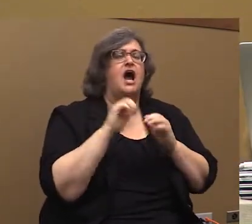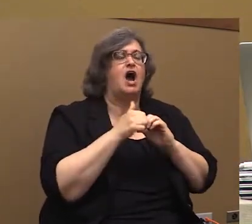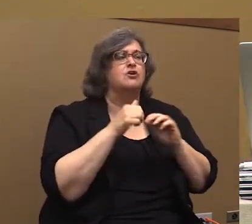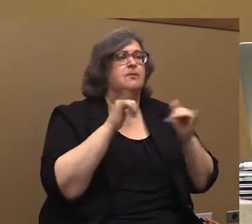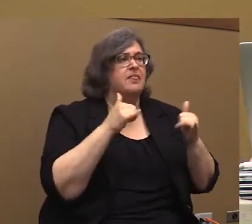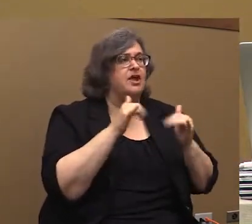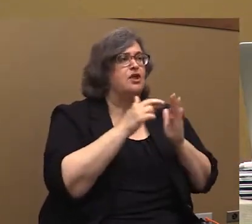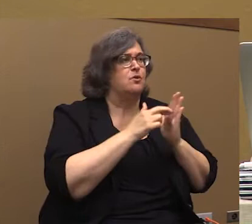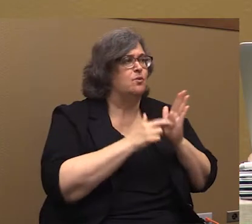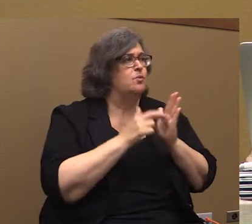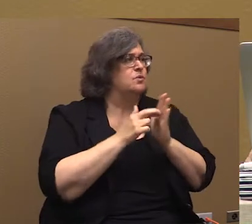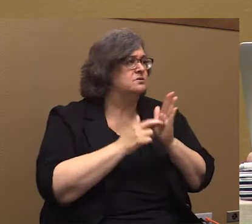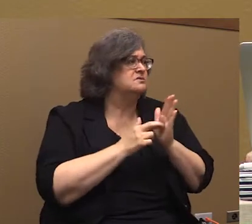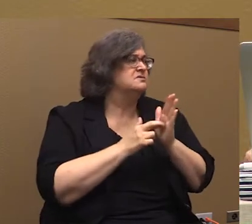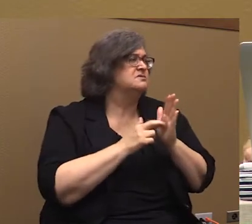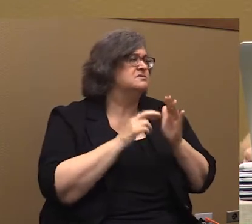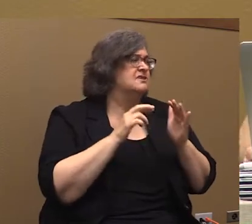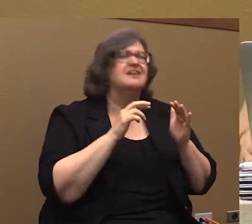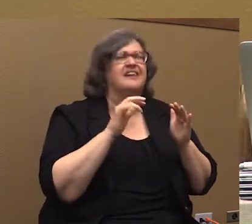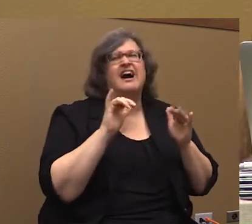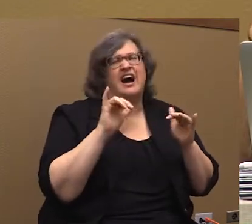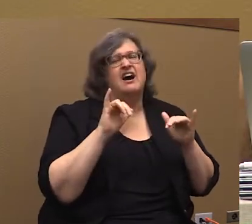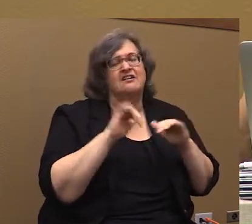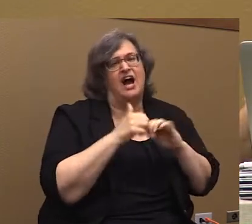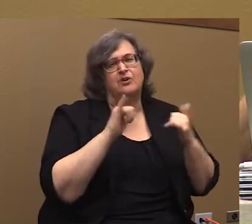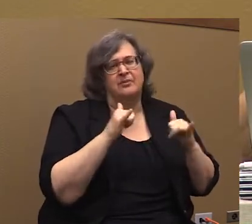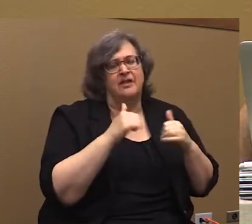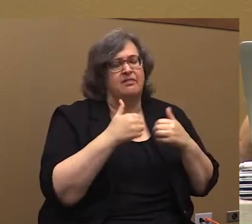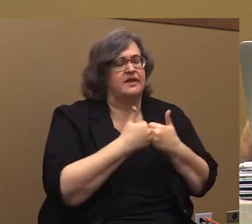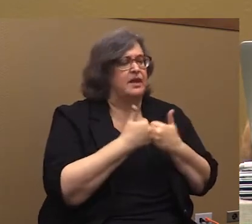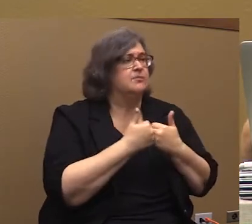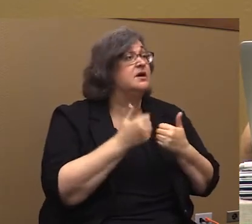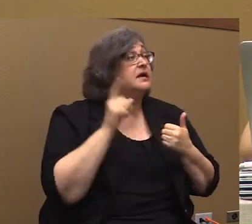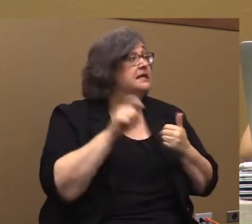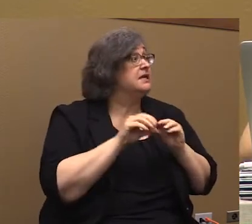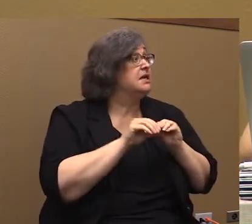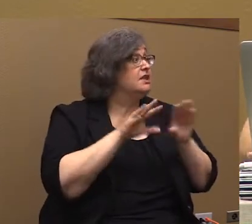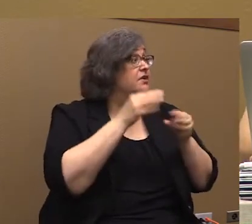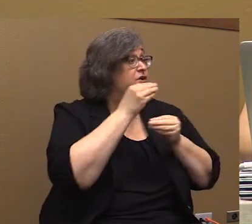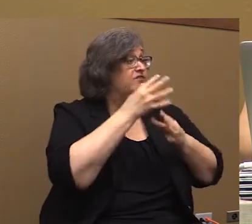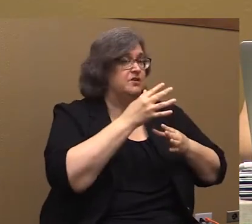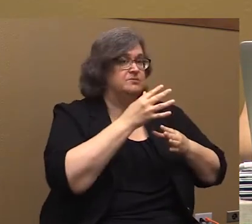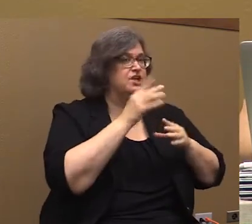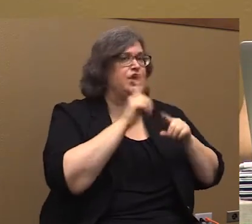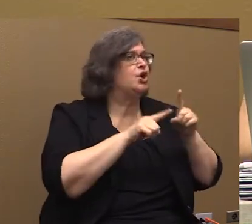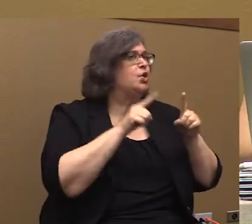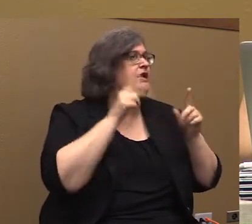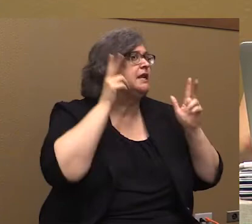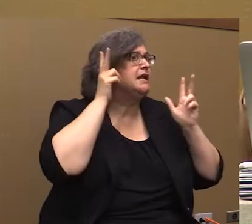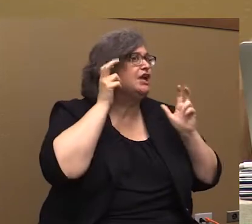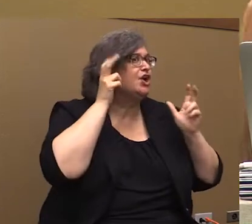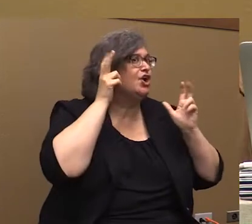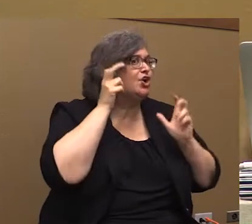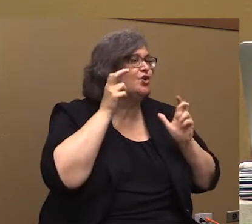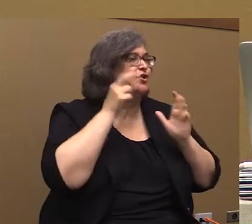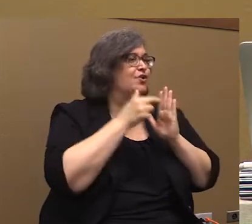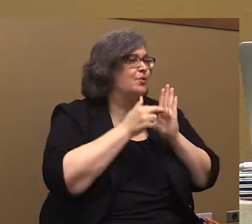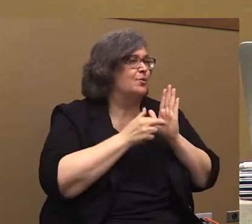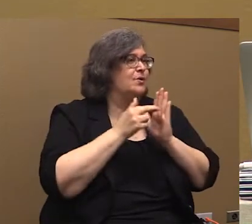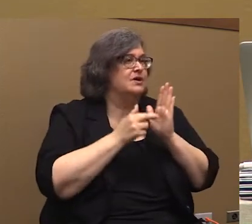that gave him some more insights into the rules, but he needed explicit information and just didn't pick it up